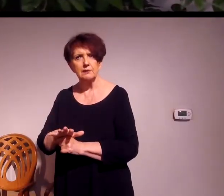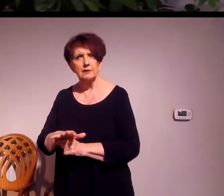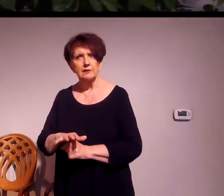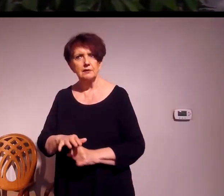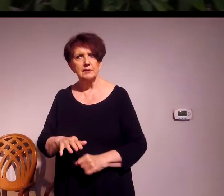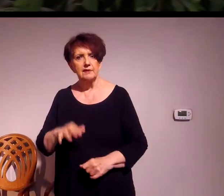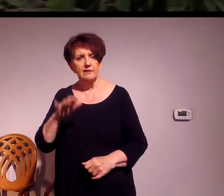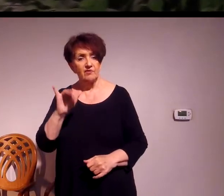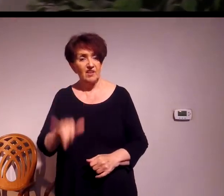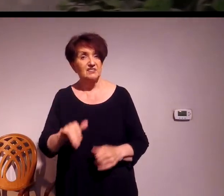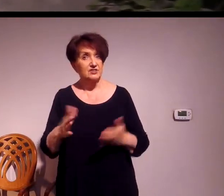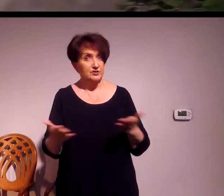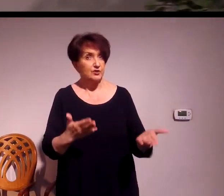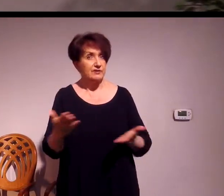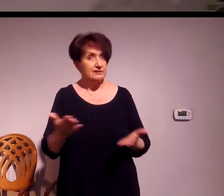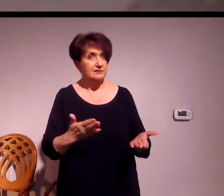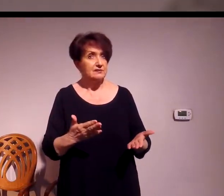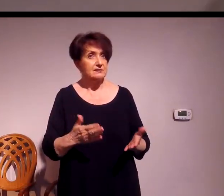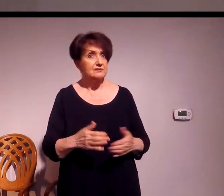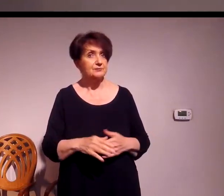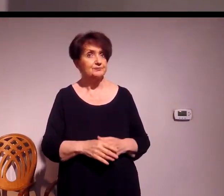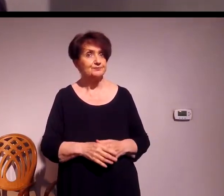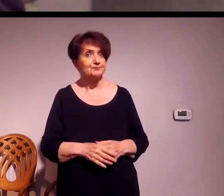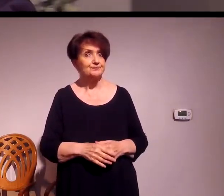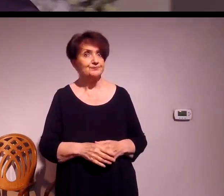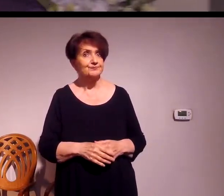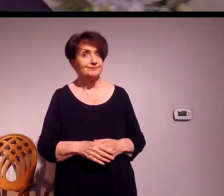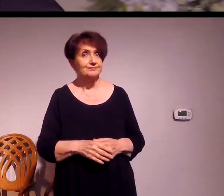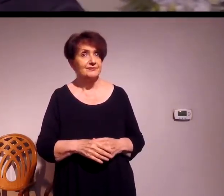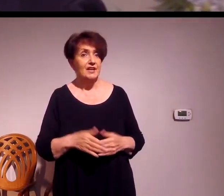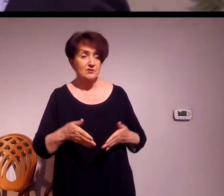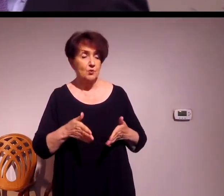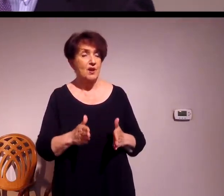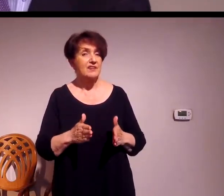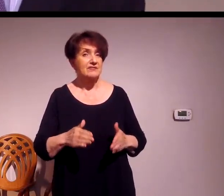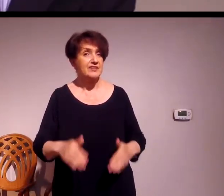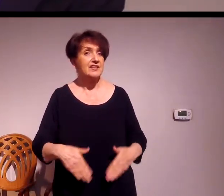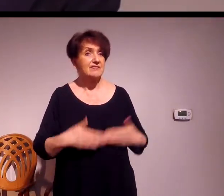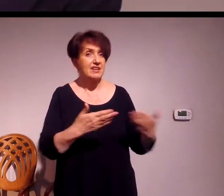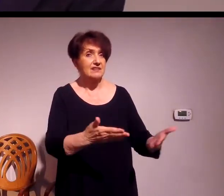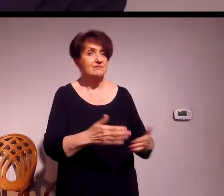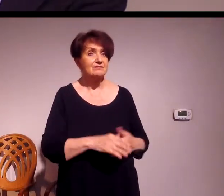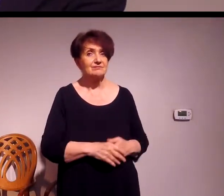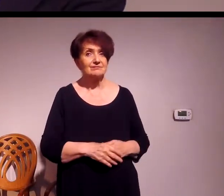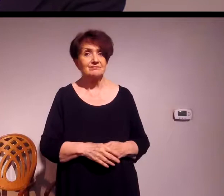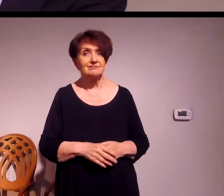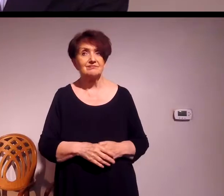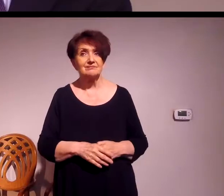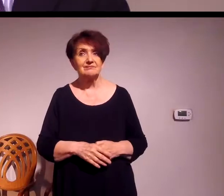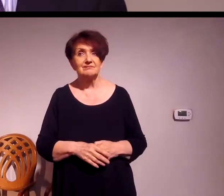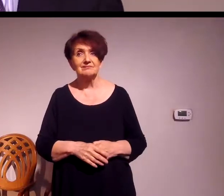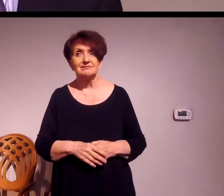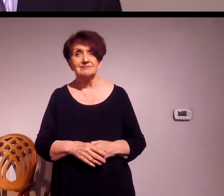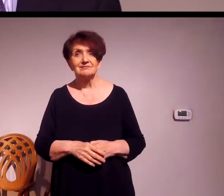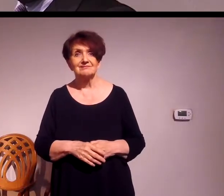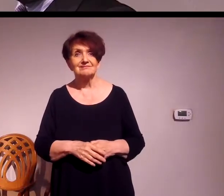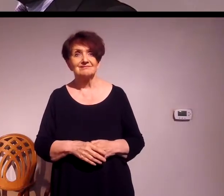That's a sense of service to me. Yes, that's a way of giving to me. And that lady didn't know who I